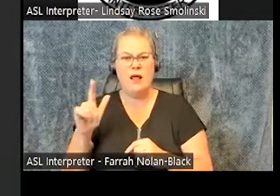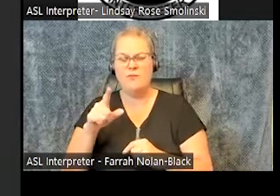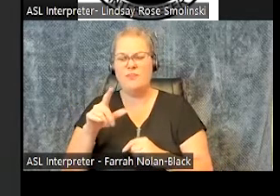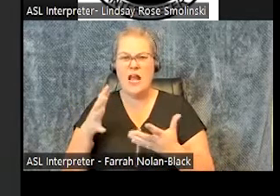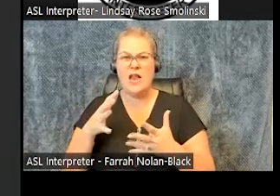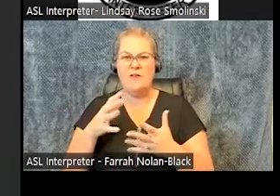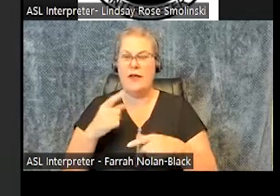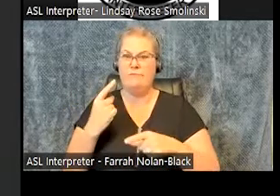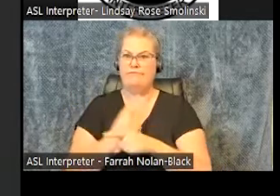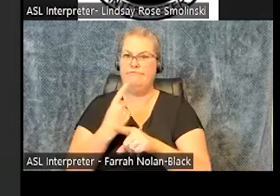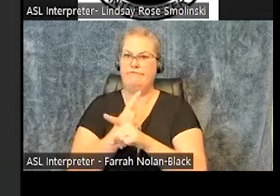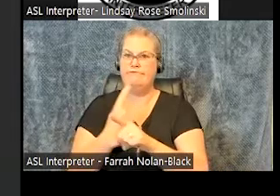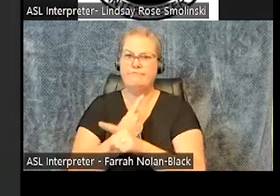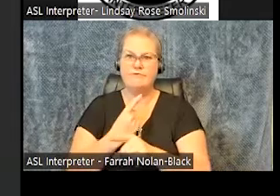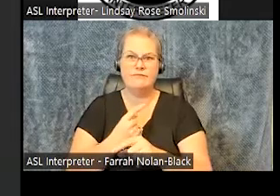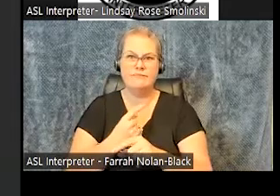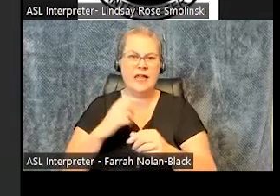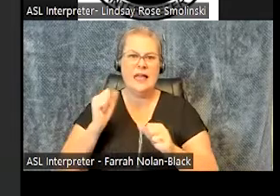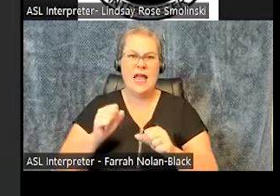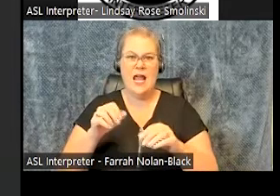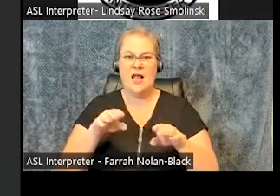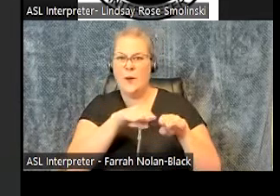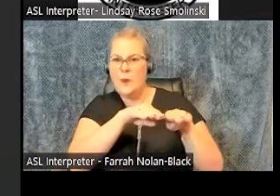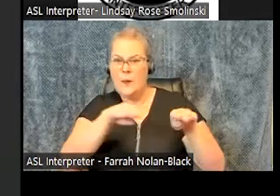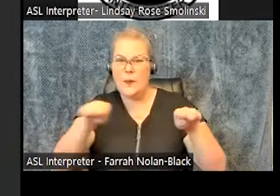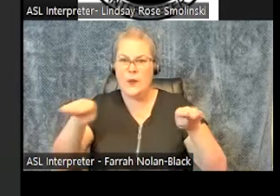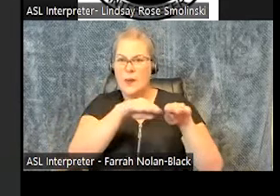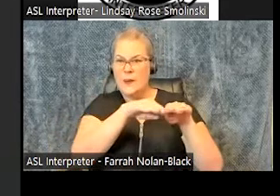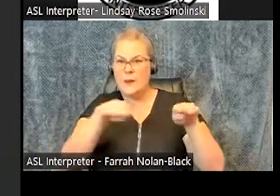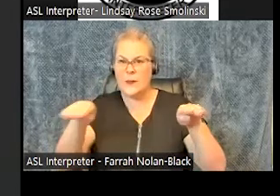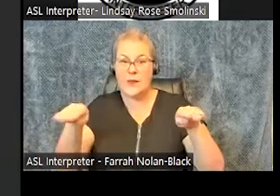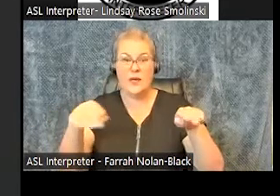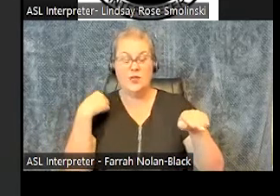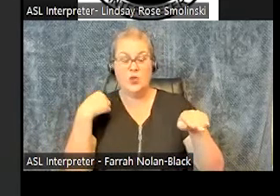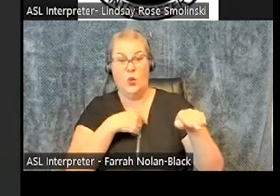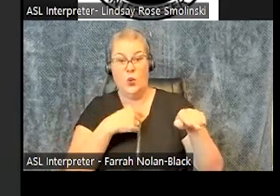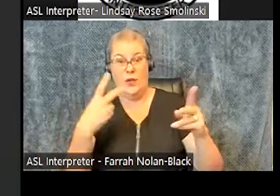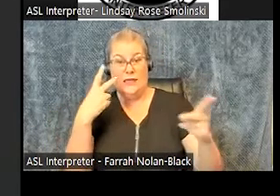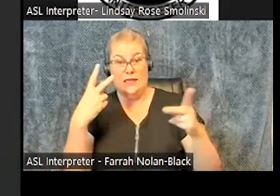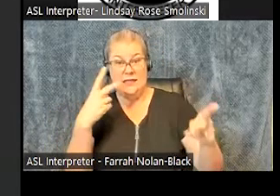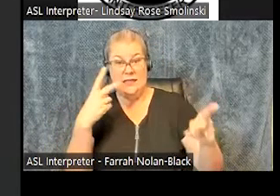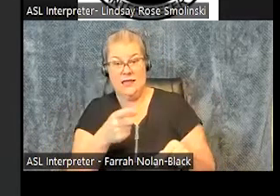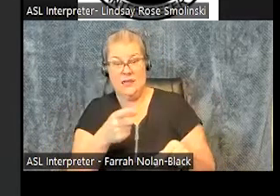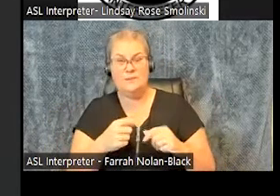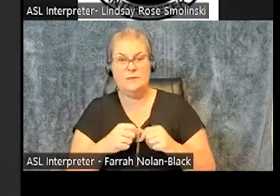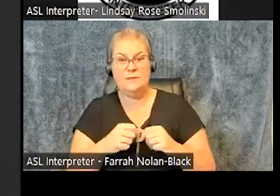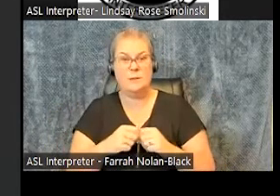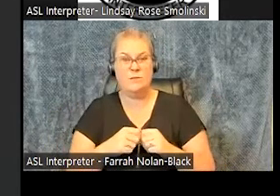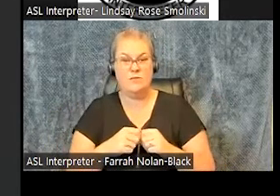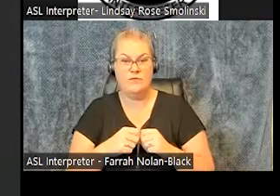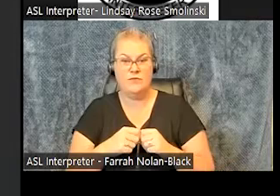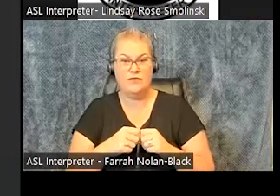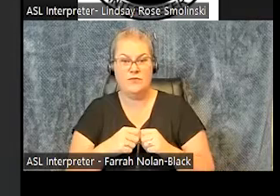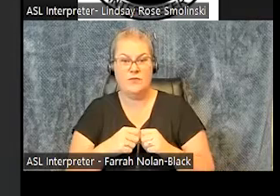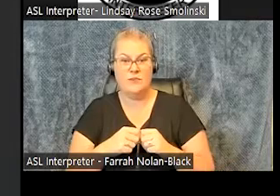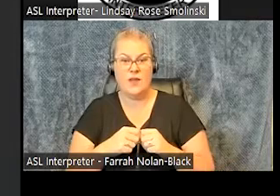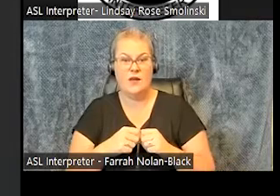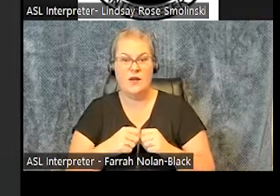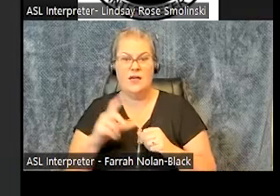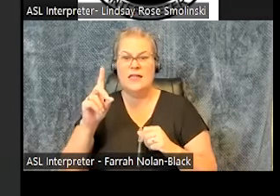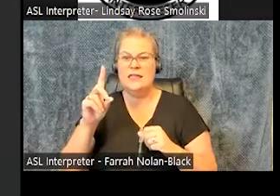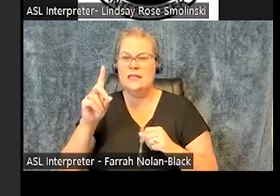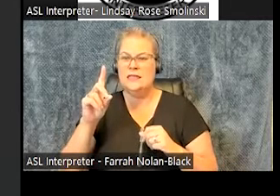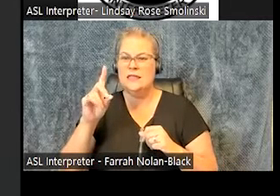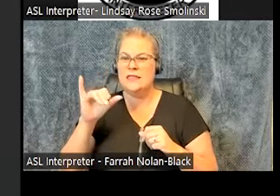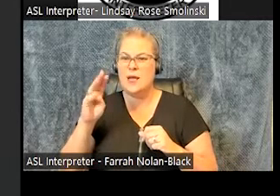And what it does is it's able to cut dimensional lumber. So what you're able to see here is essentially dimensional lumber, like what you